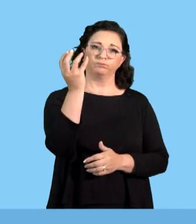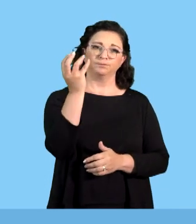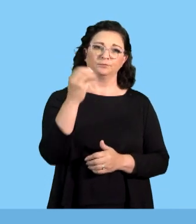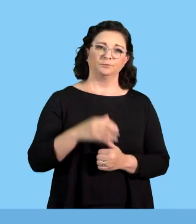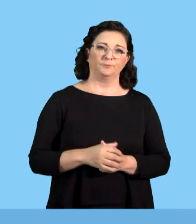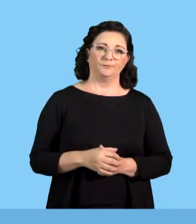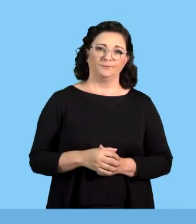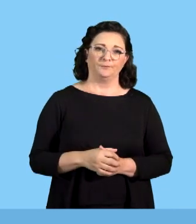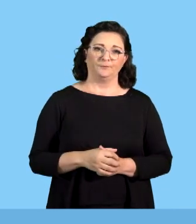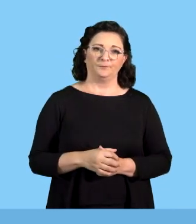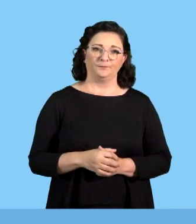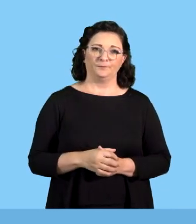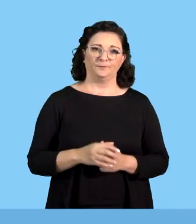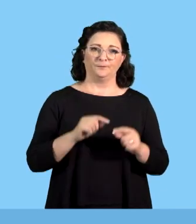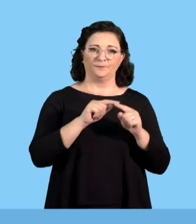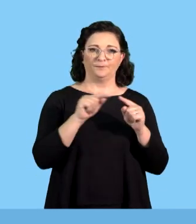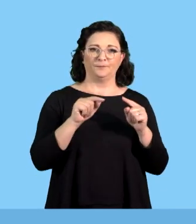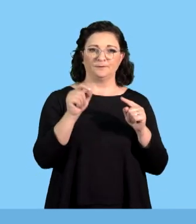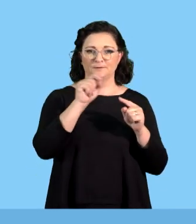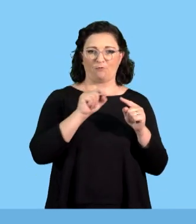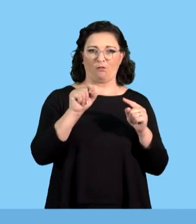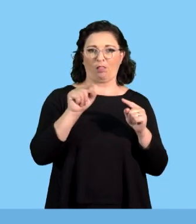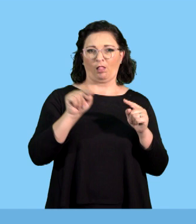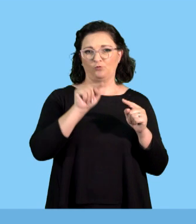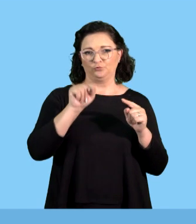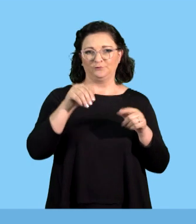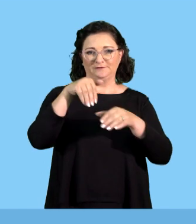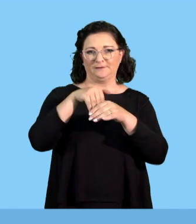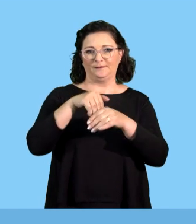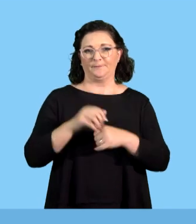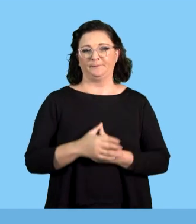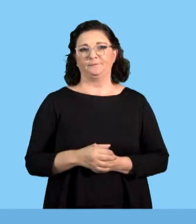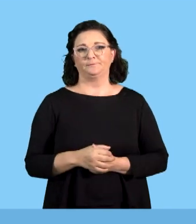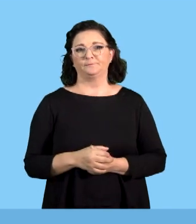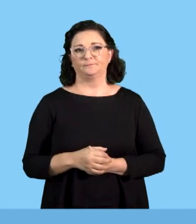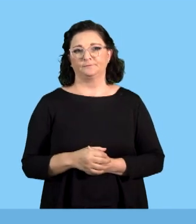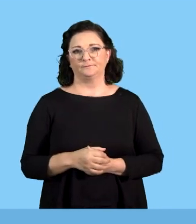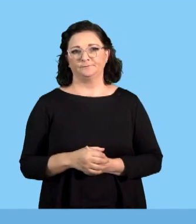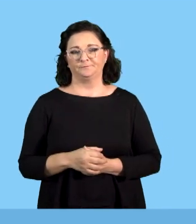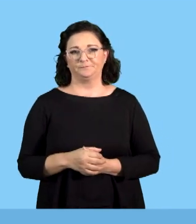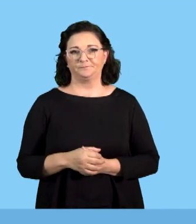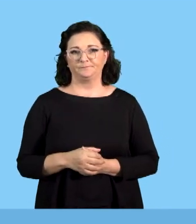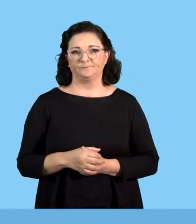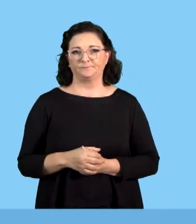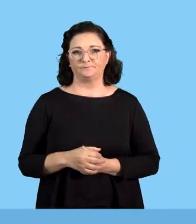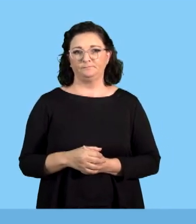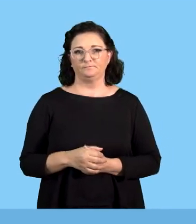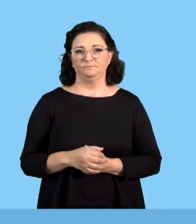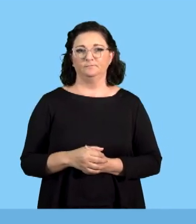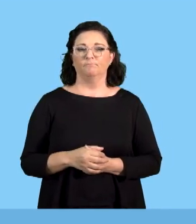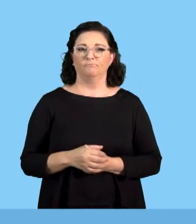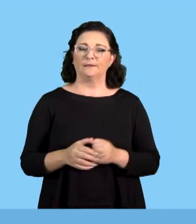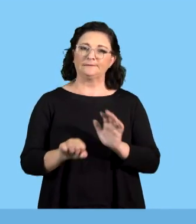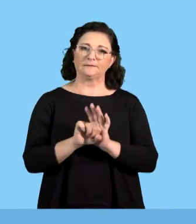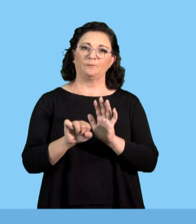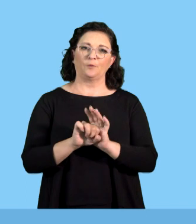light bulb, it is that circle with a cross inside, also connected with the wires on the other side. So that's